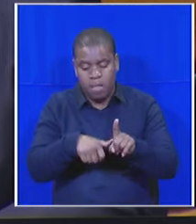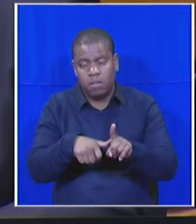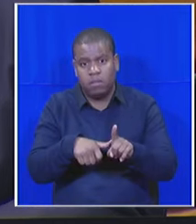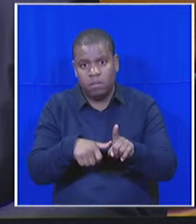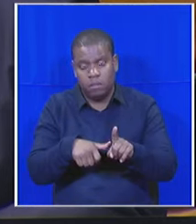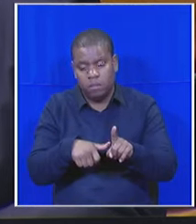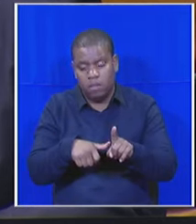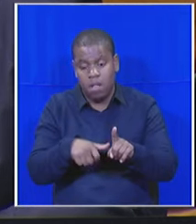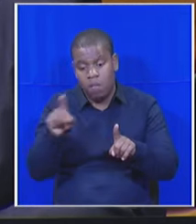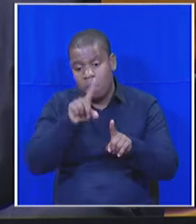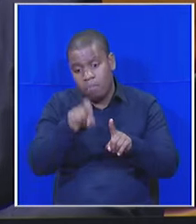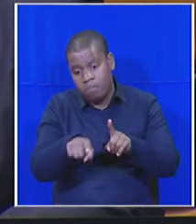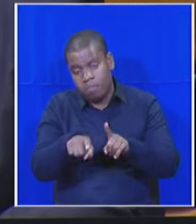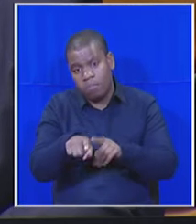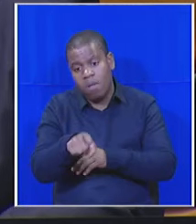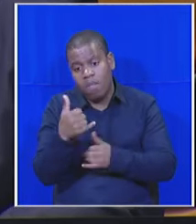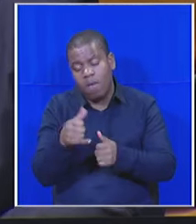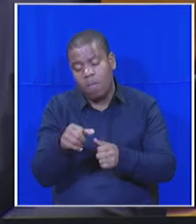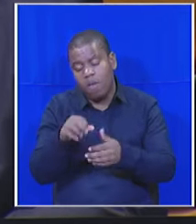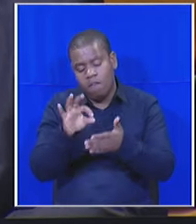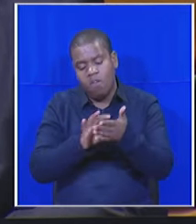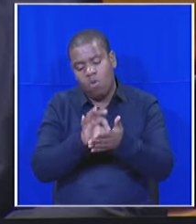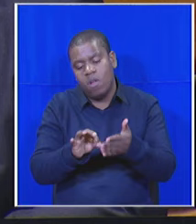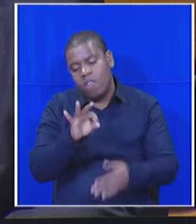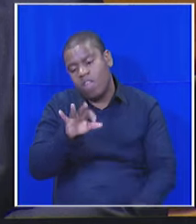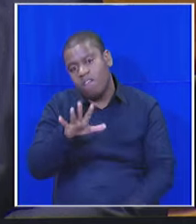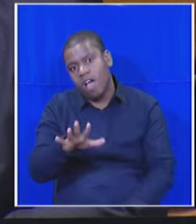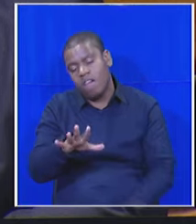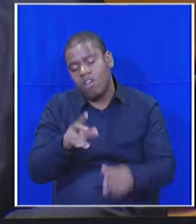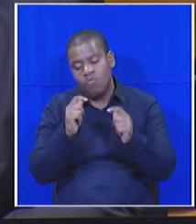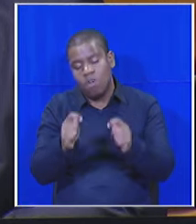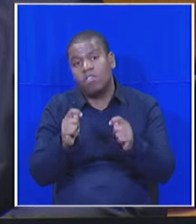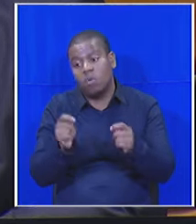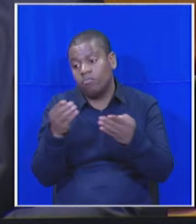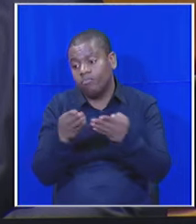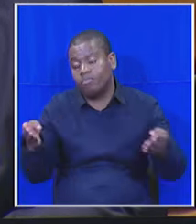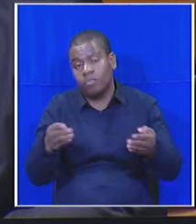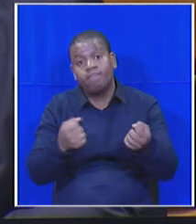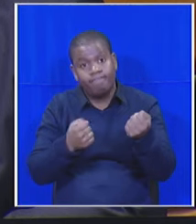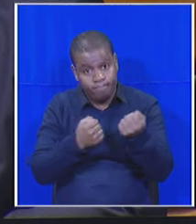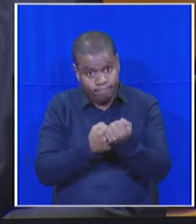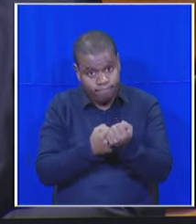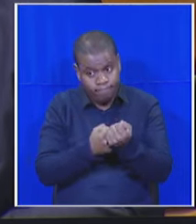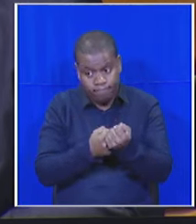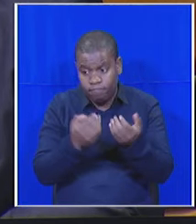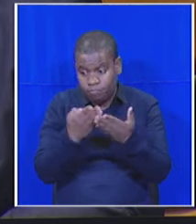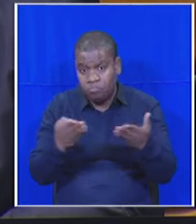is that vote 35, transport, be agreed to. Are all members on their allocated